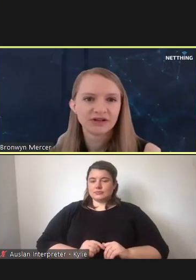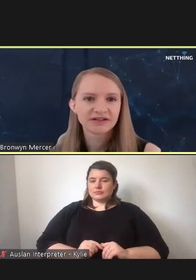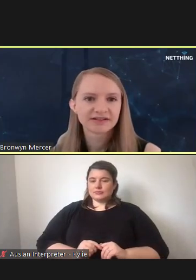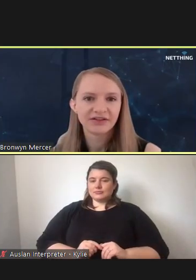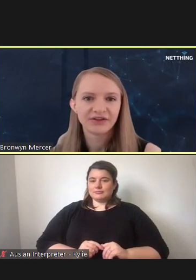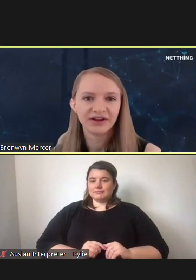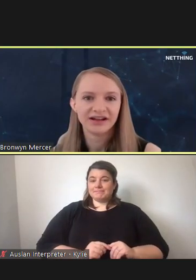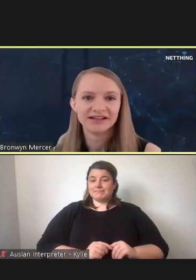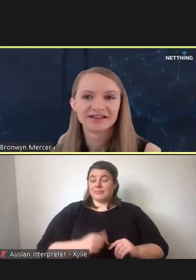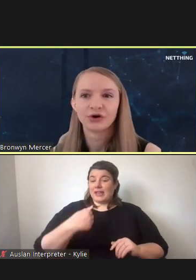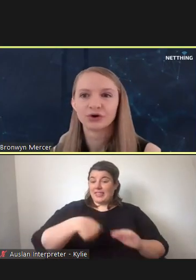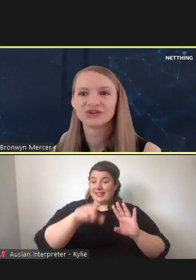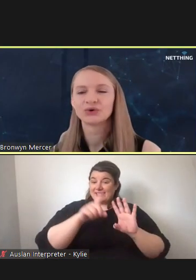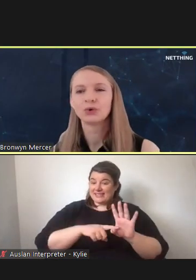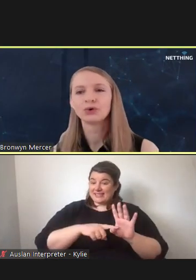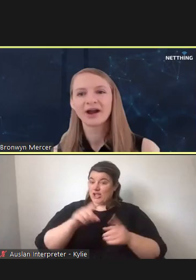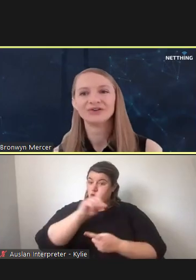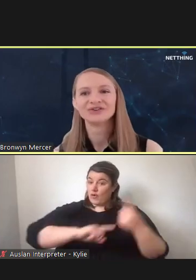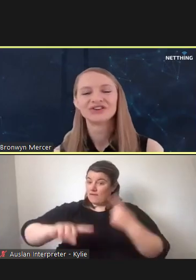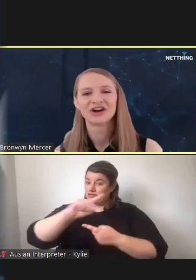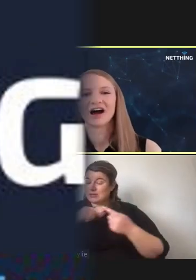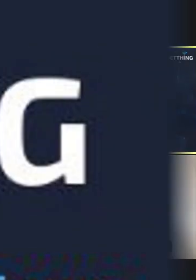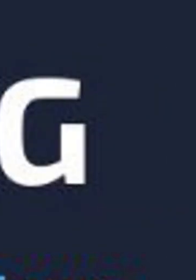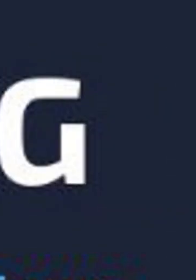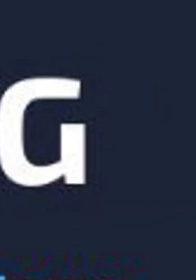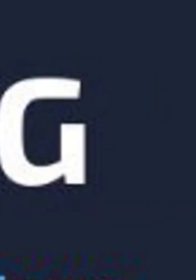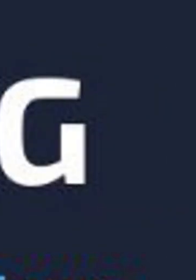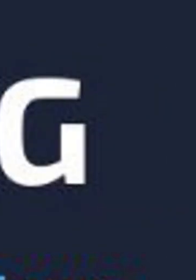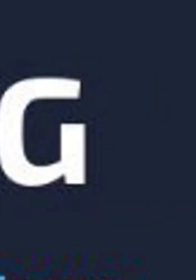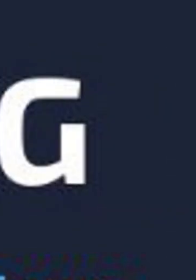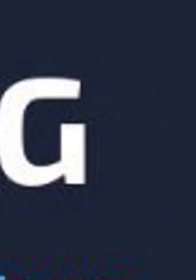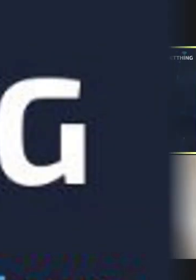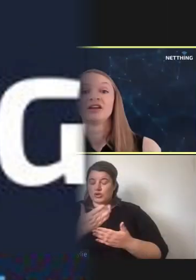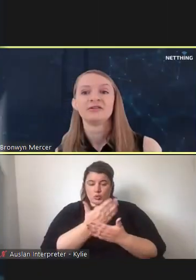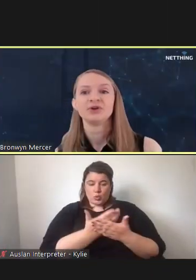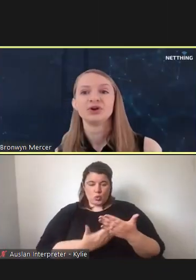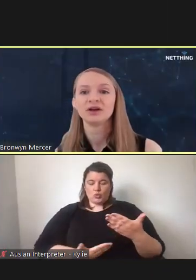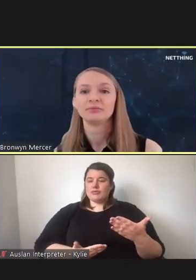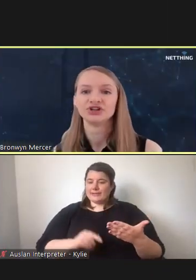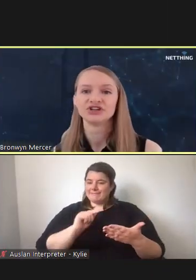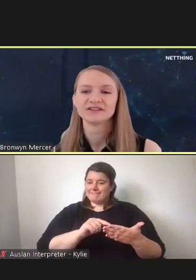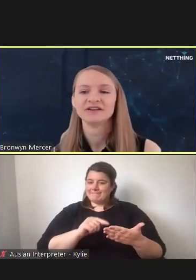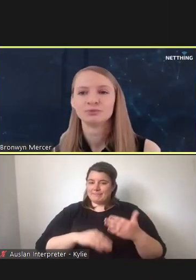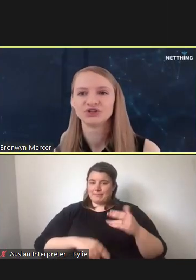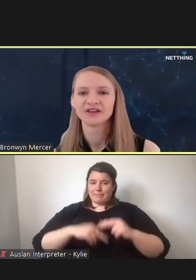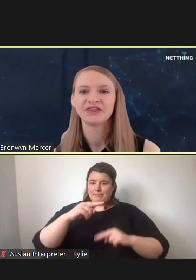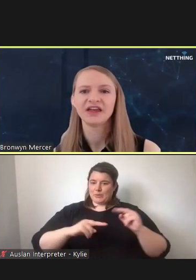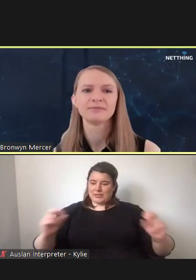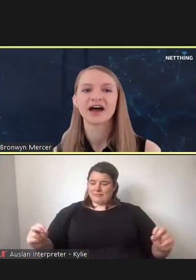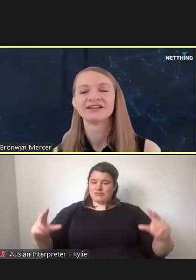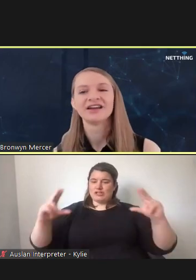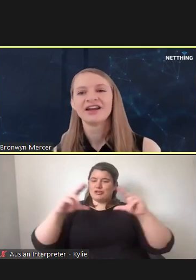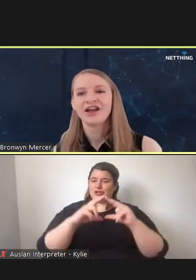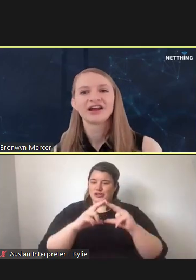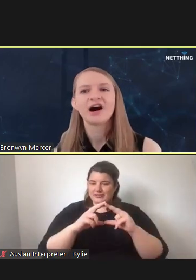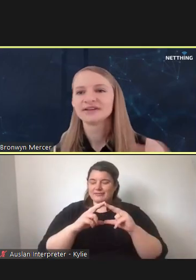So this year's NetThing is focused all around a meta-narrative of building bridges, which is a theme